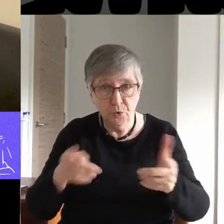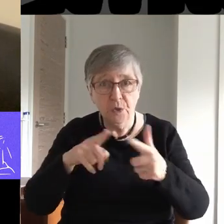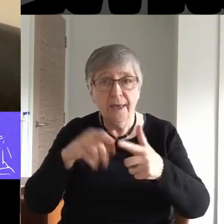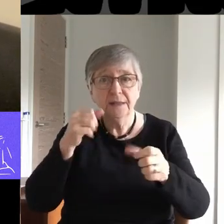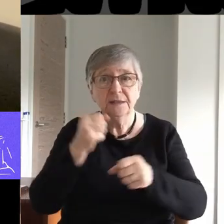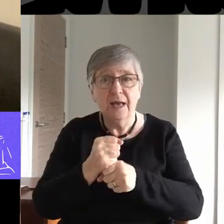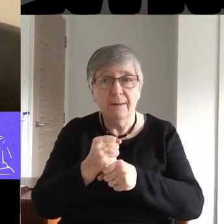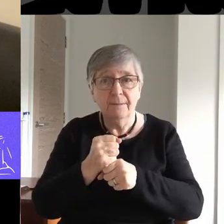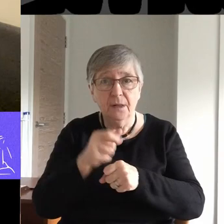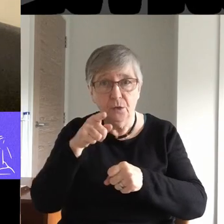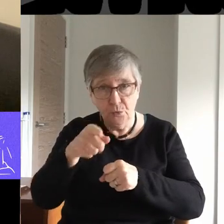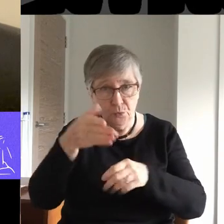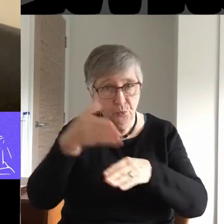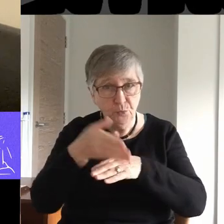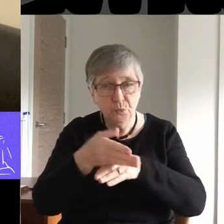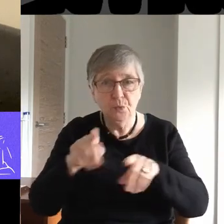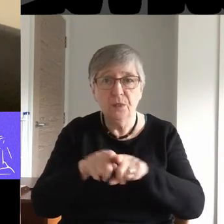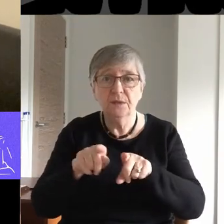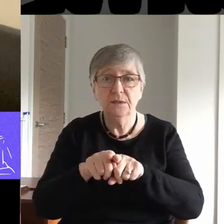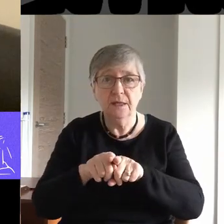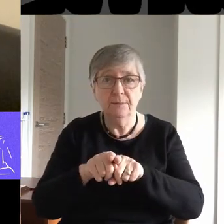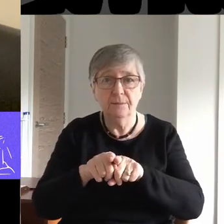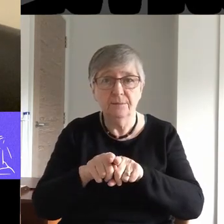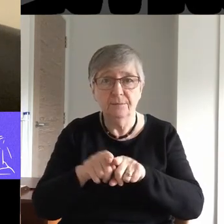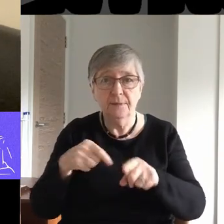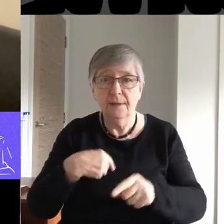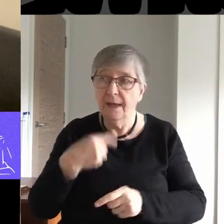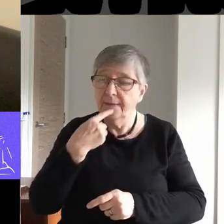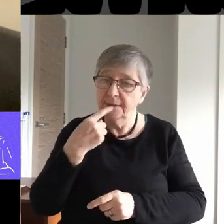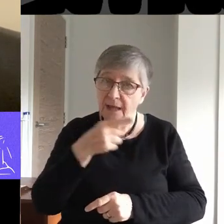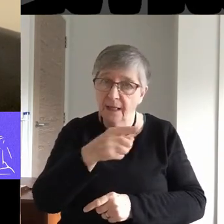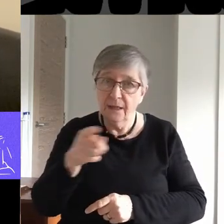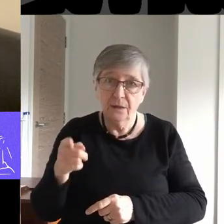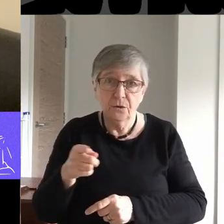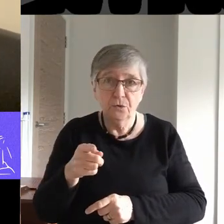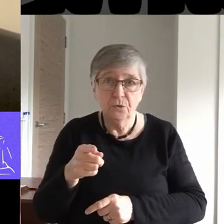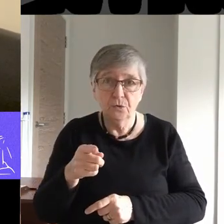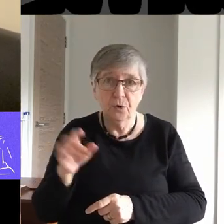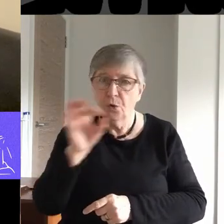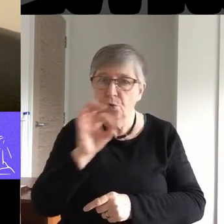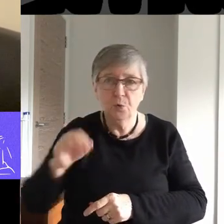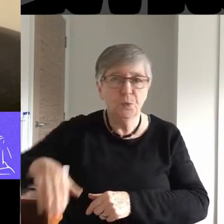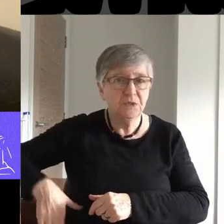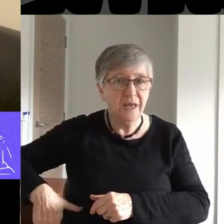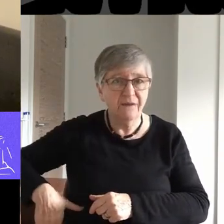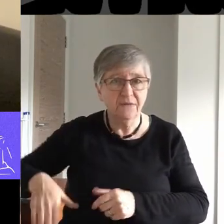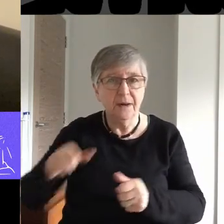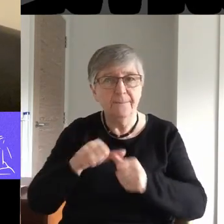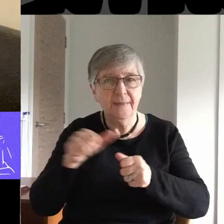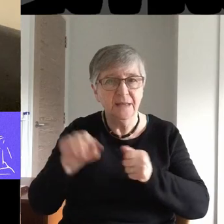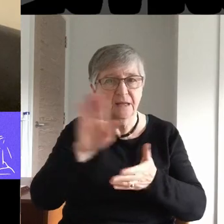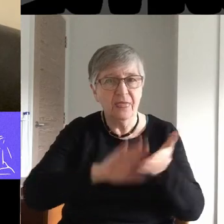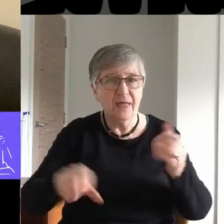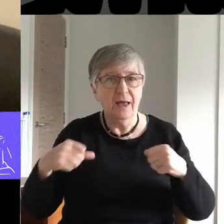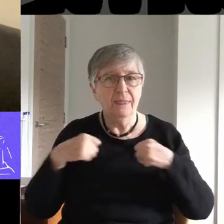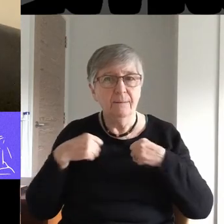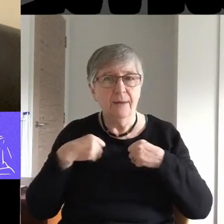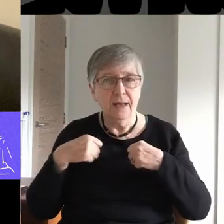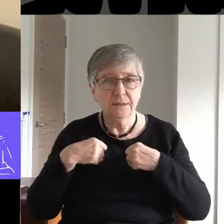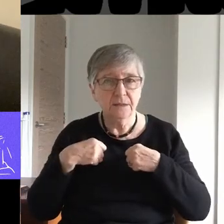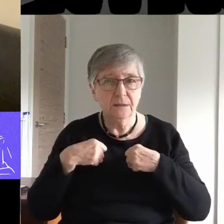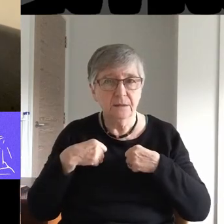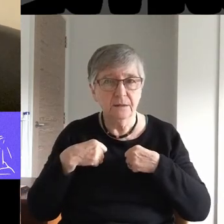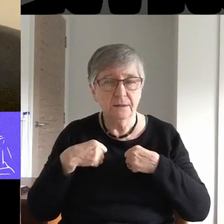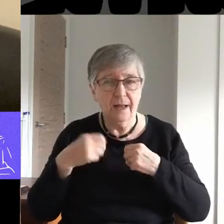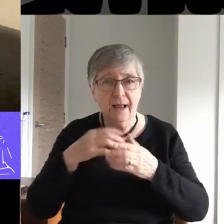you. Very truly, I tell you, no servant is greater than his master, nor is a messenger